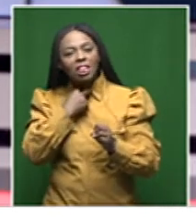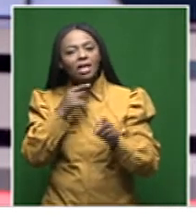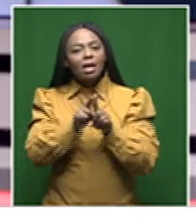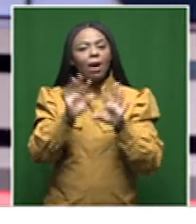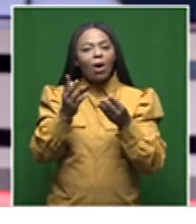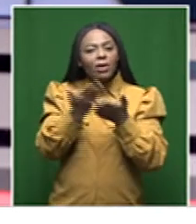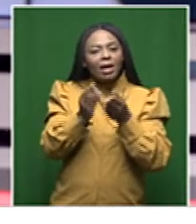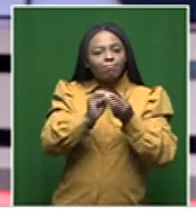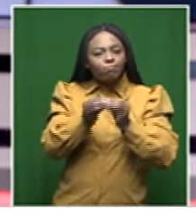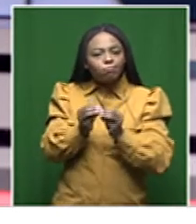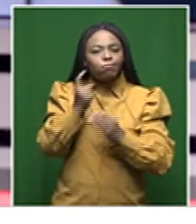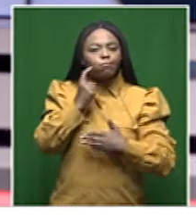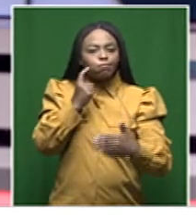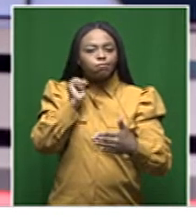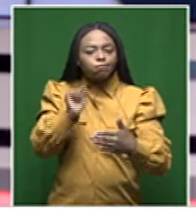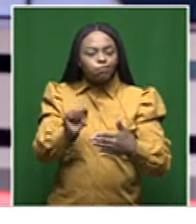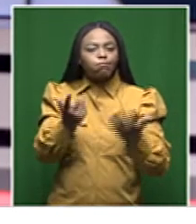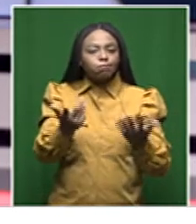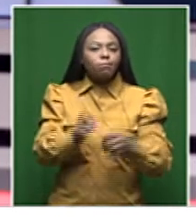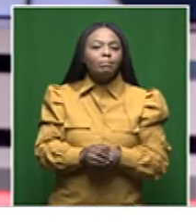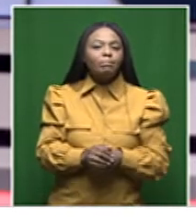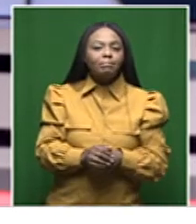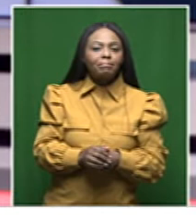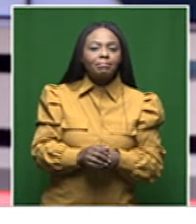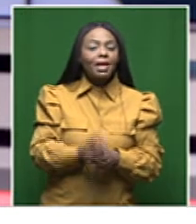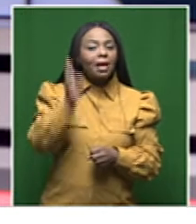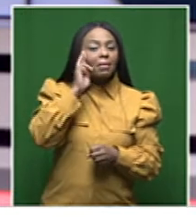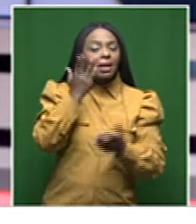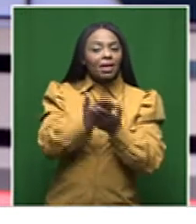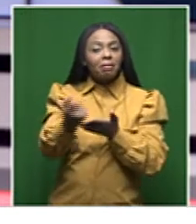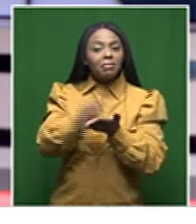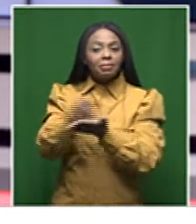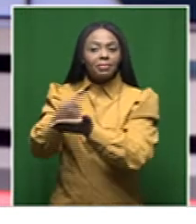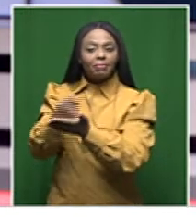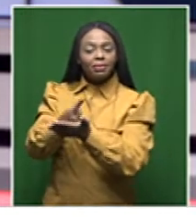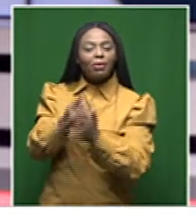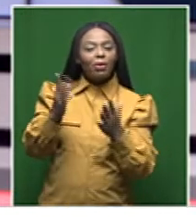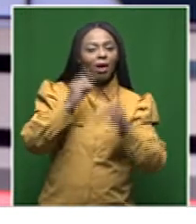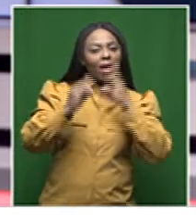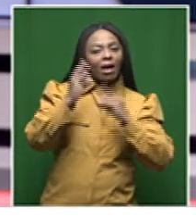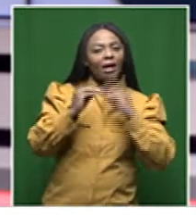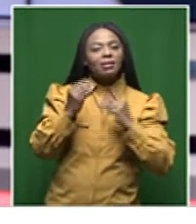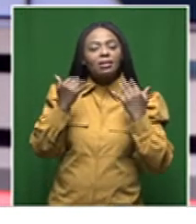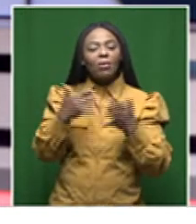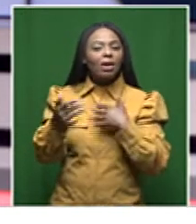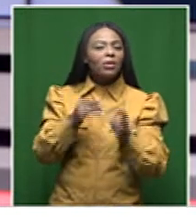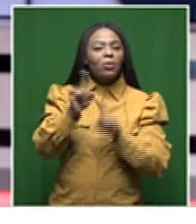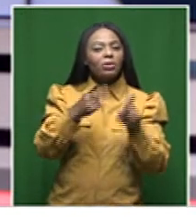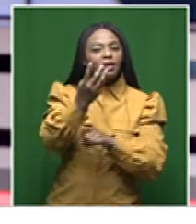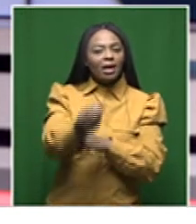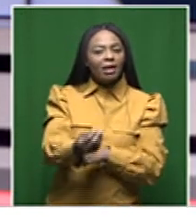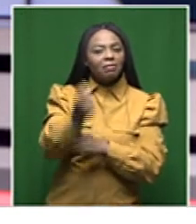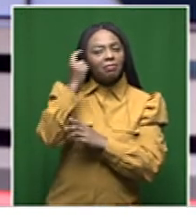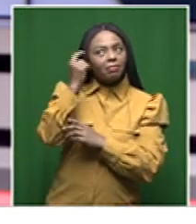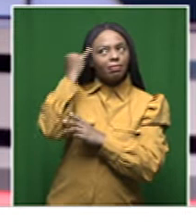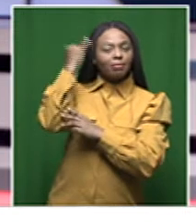in vitro fertilization procedure at a fraction of the price. Remember, you can be part of the show by asking the guests that we have on any question that you have on your mind